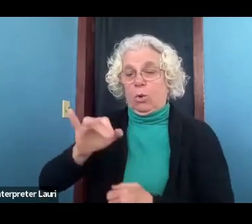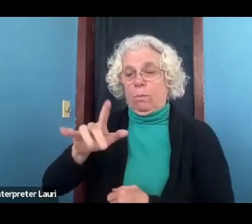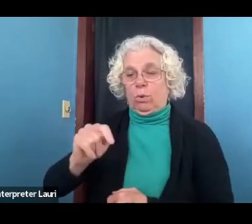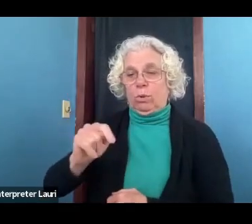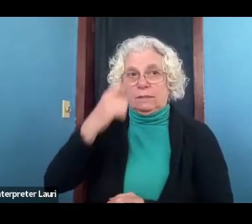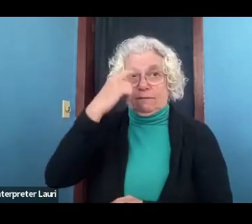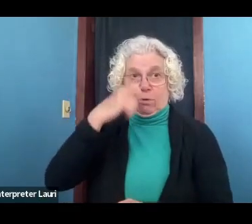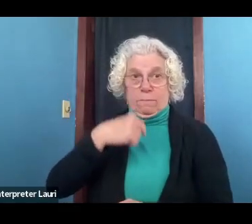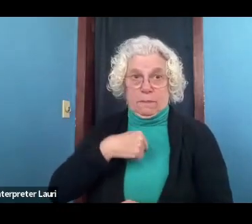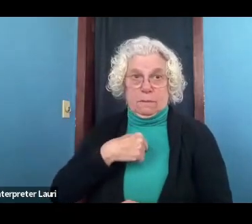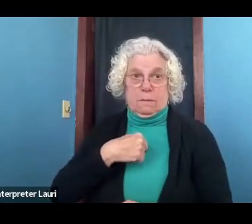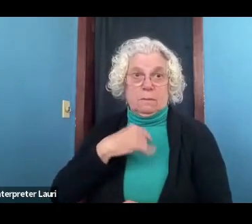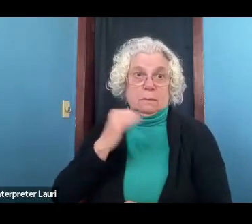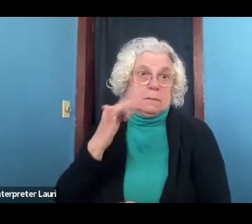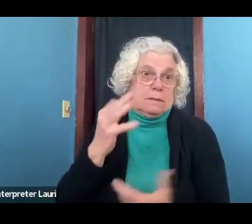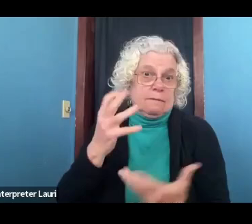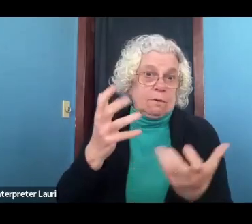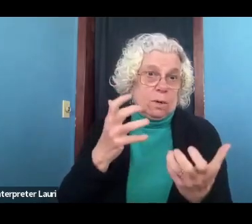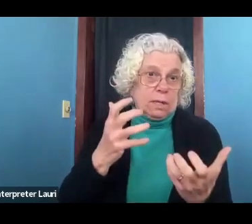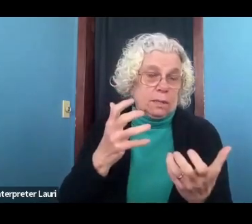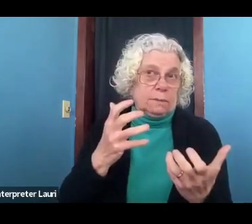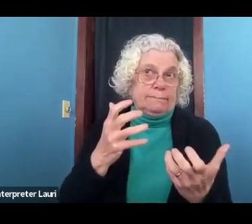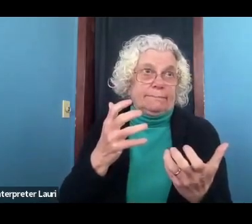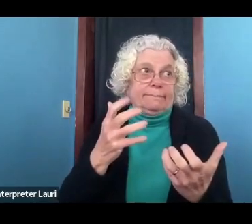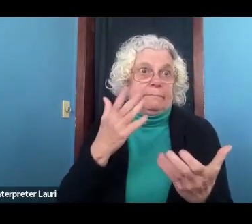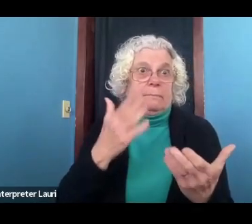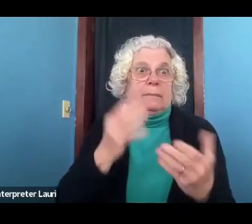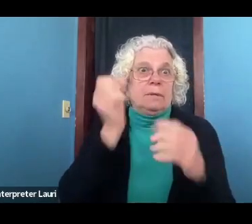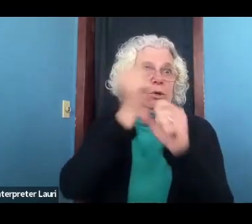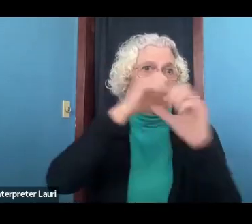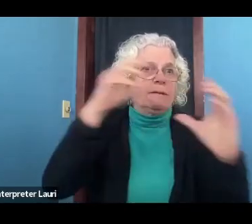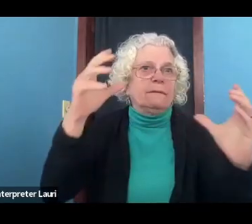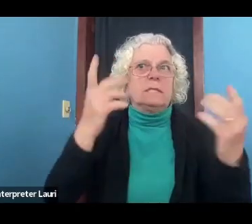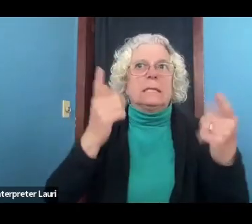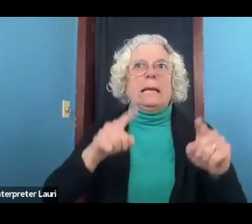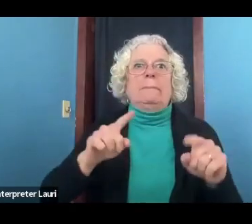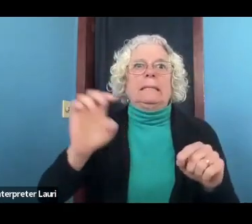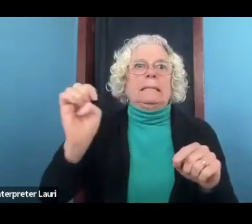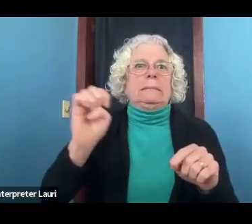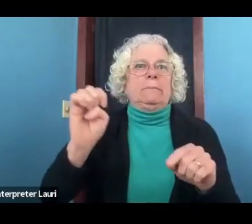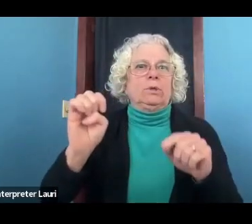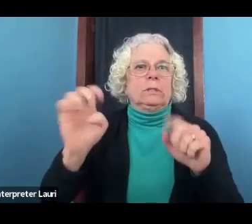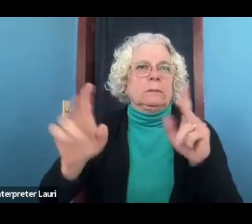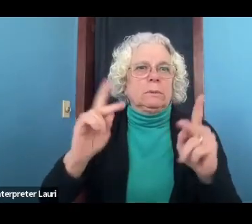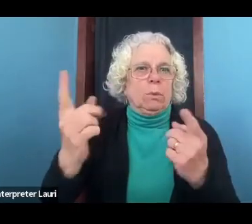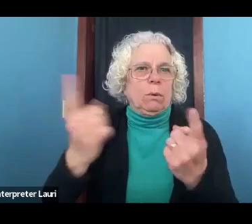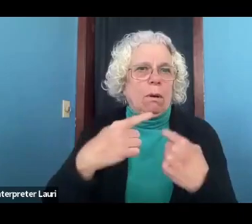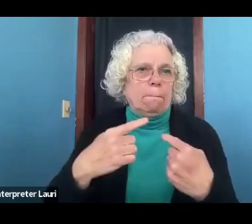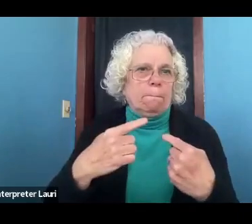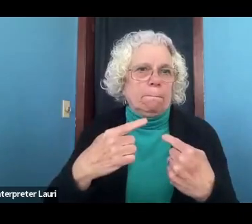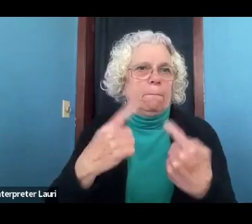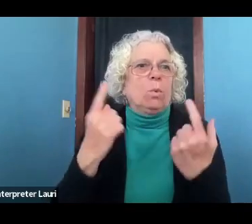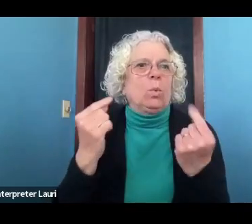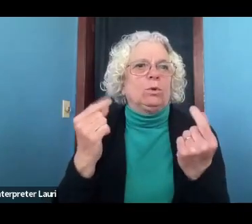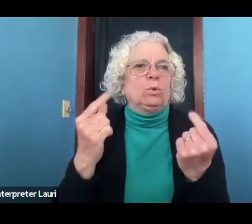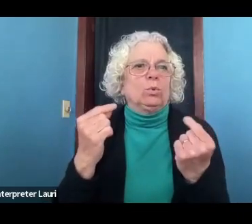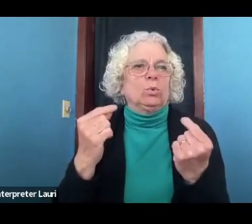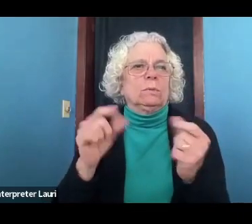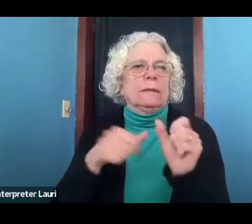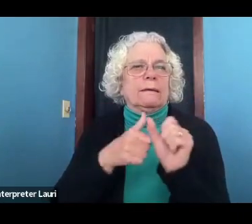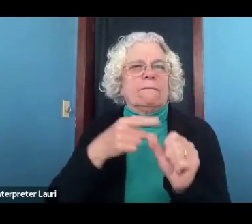about that if you envision coming across that before you have a chance to do a post.